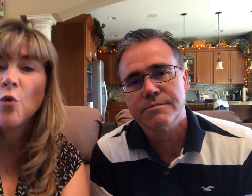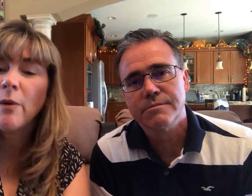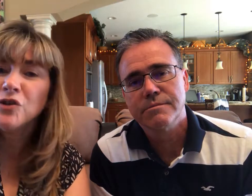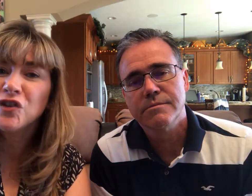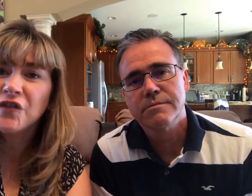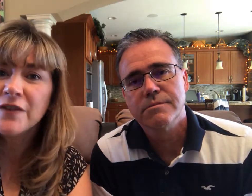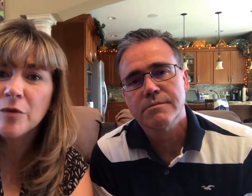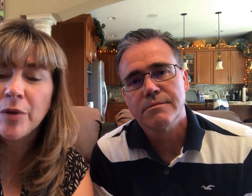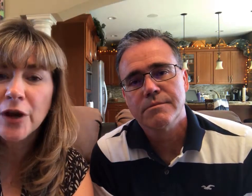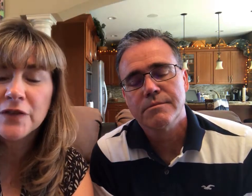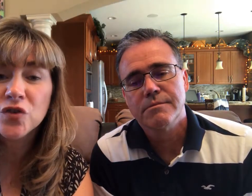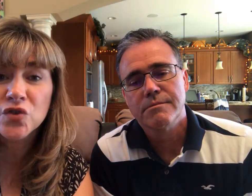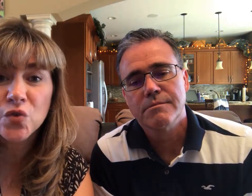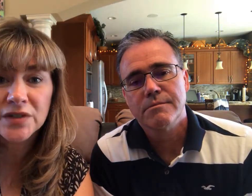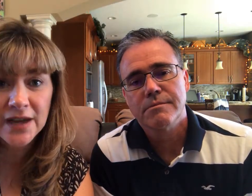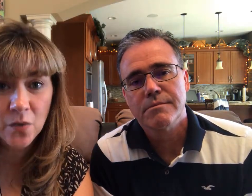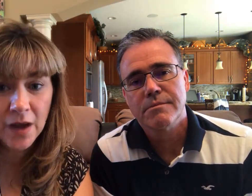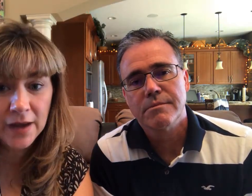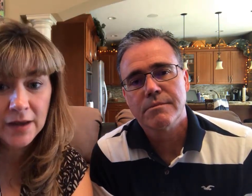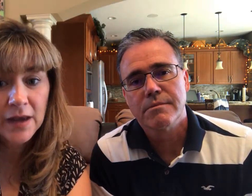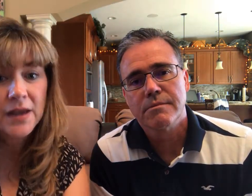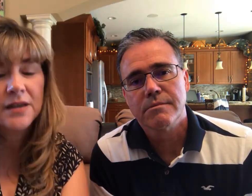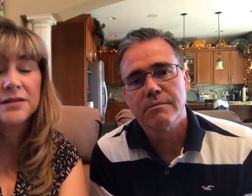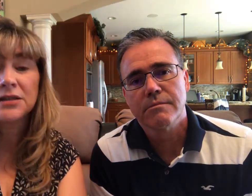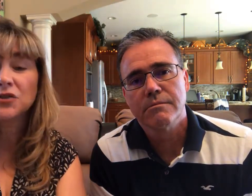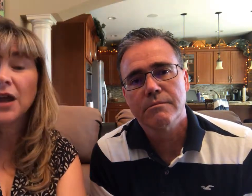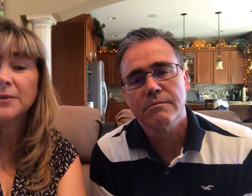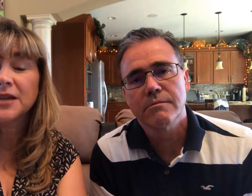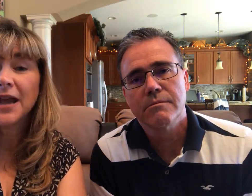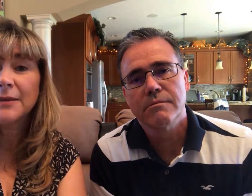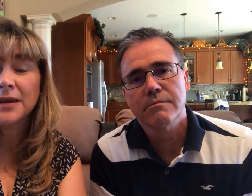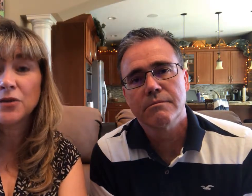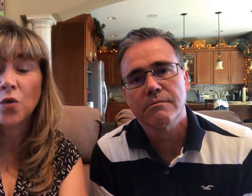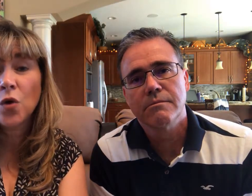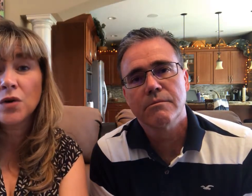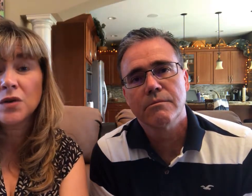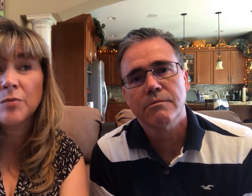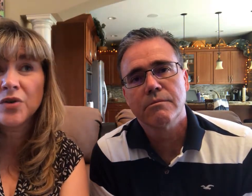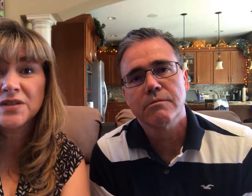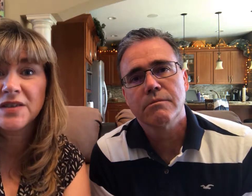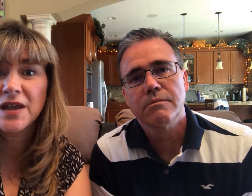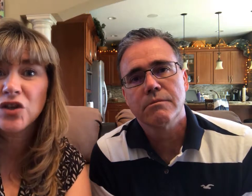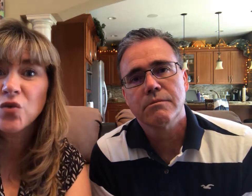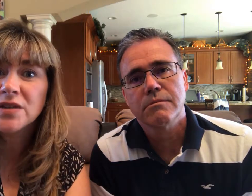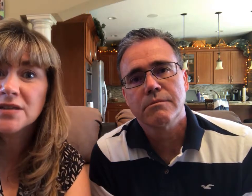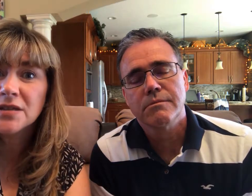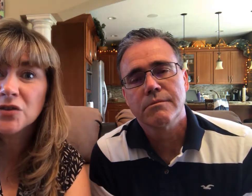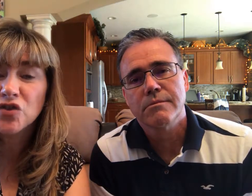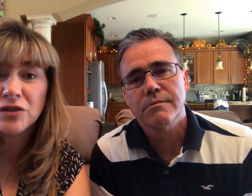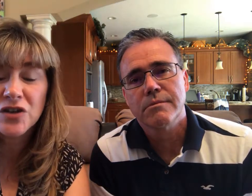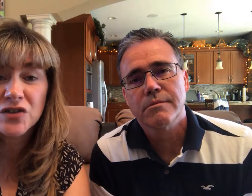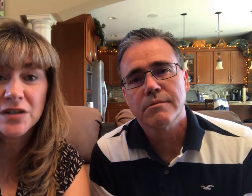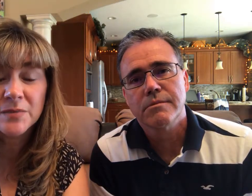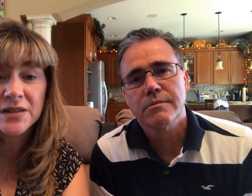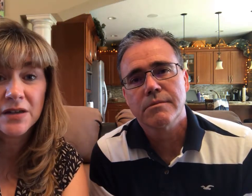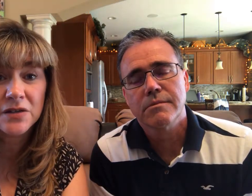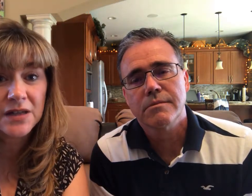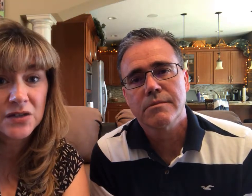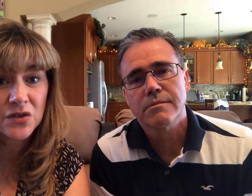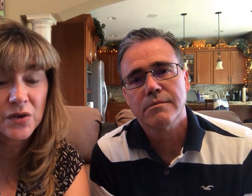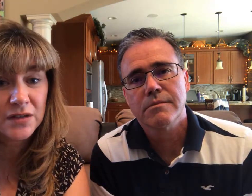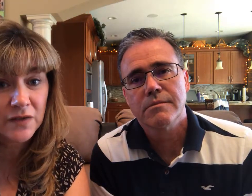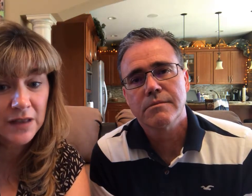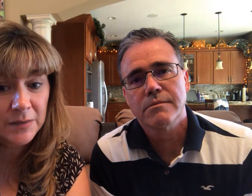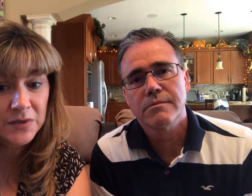is, what was your favorite part of your school day and why? Describe a time or a person that you instilled your leadership